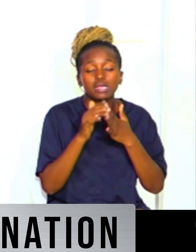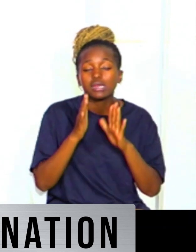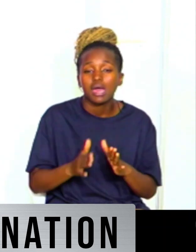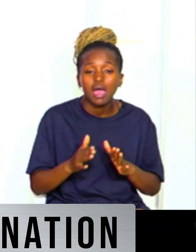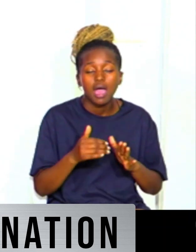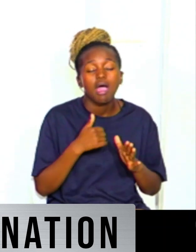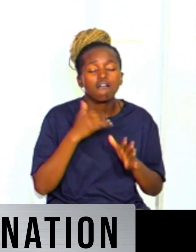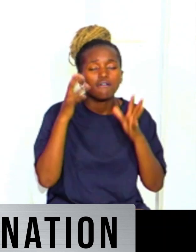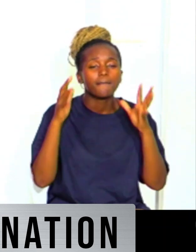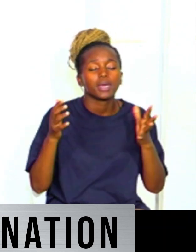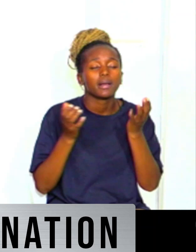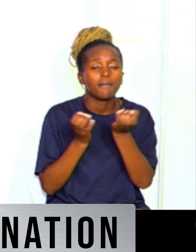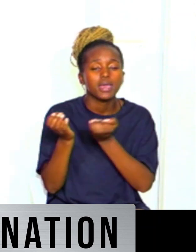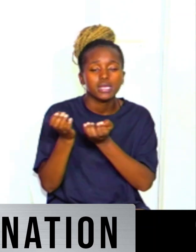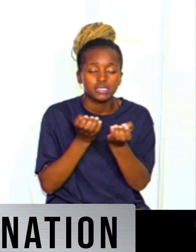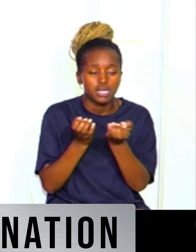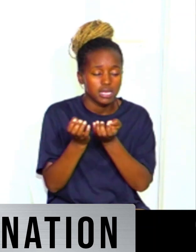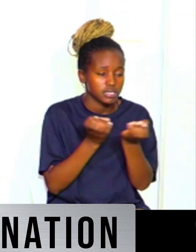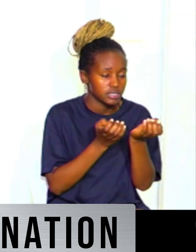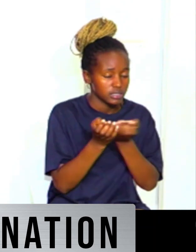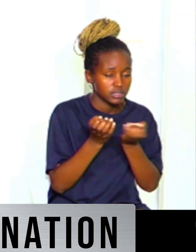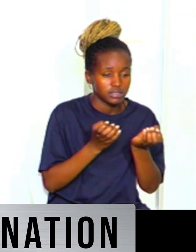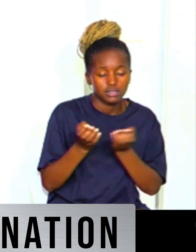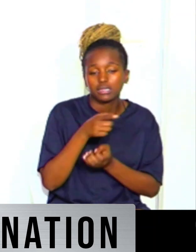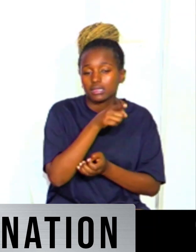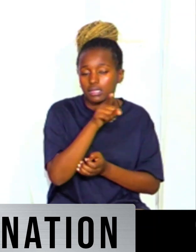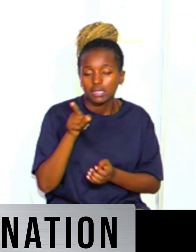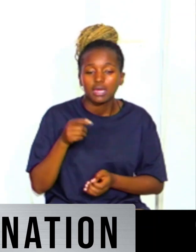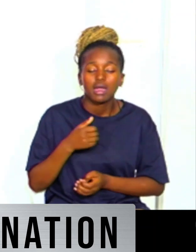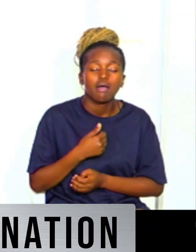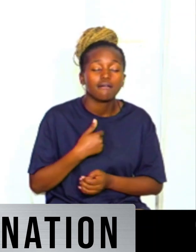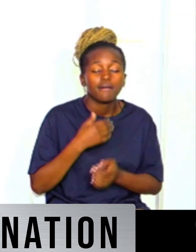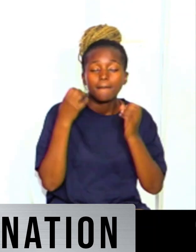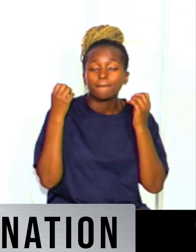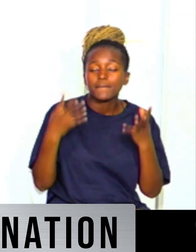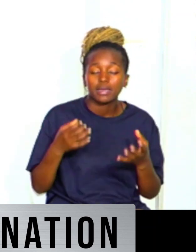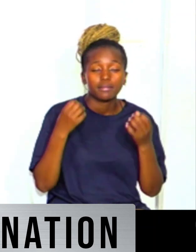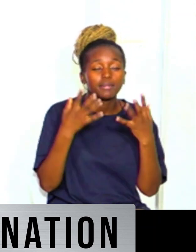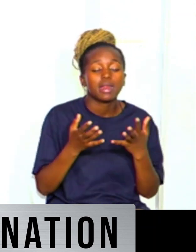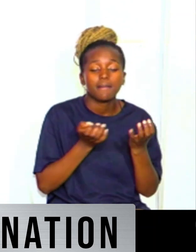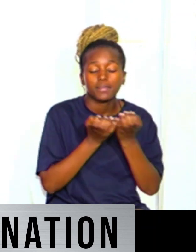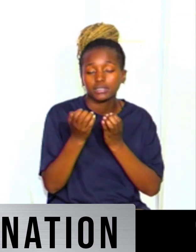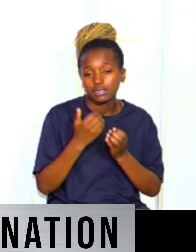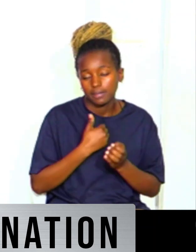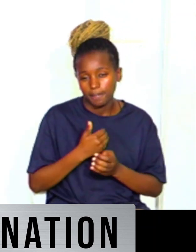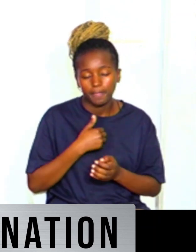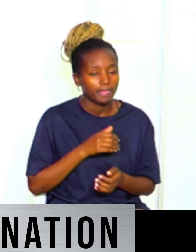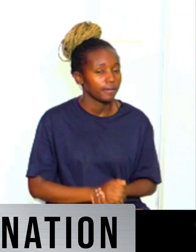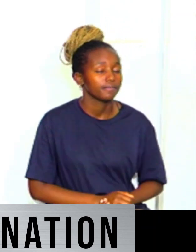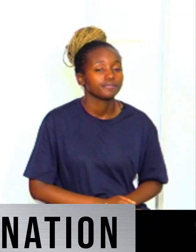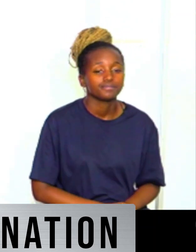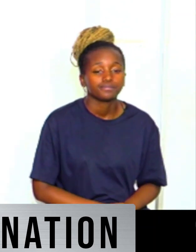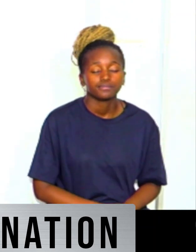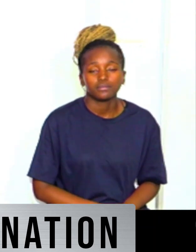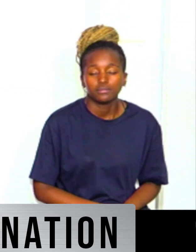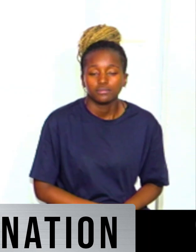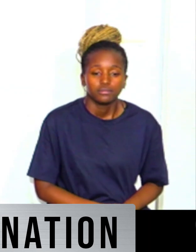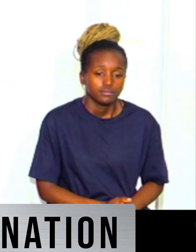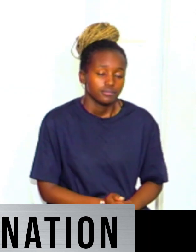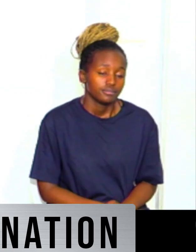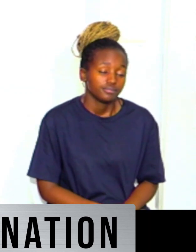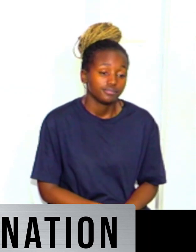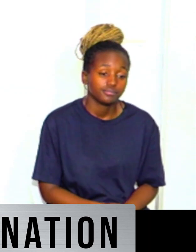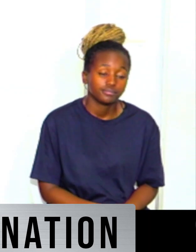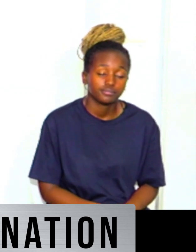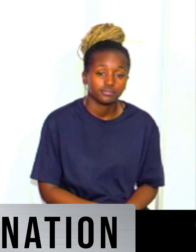big very big businessmen. Right now they are very big. Yeah. Everyone is busy. They are very